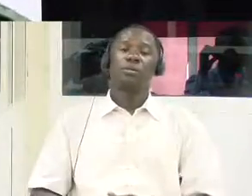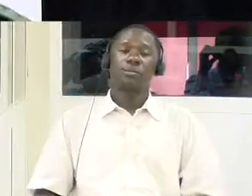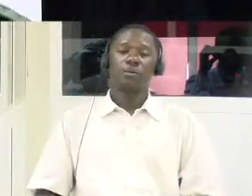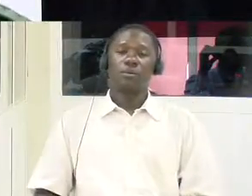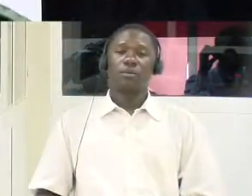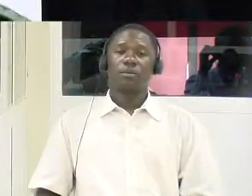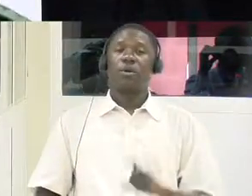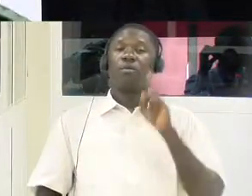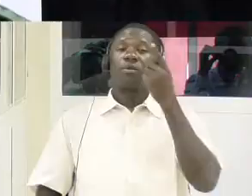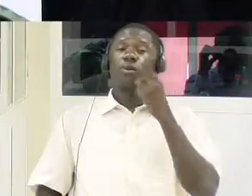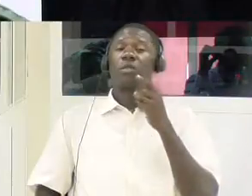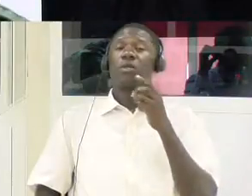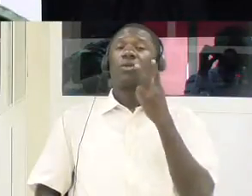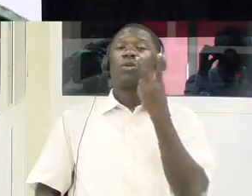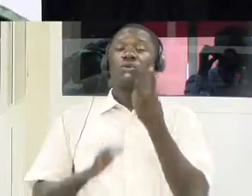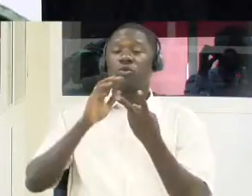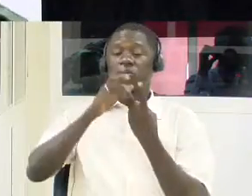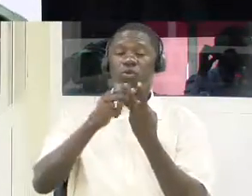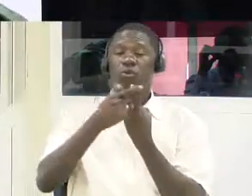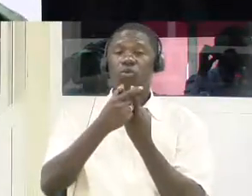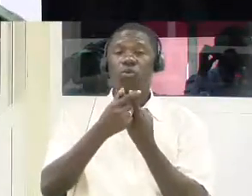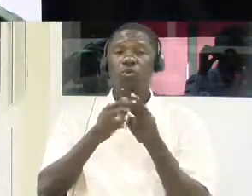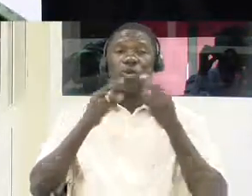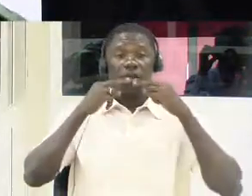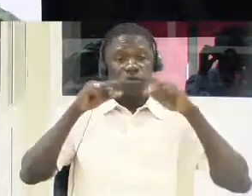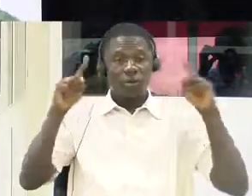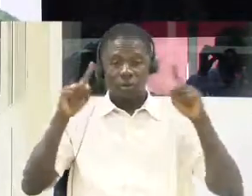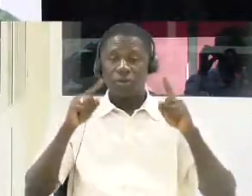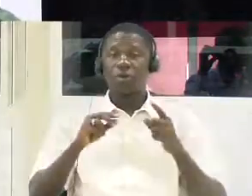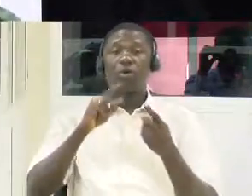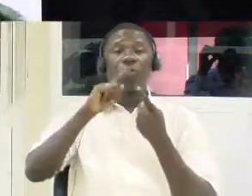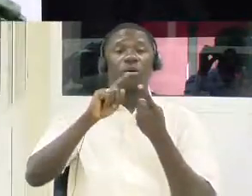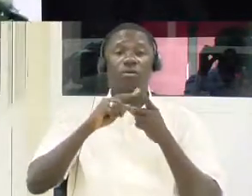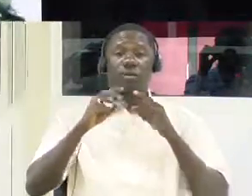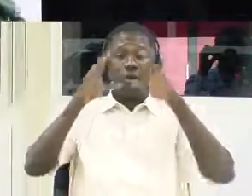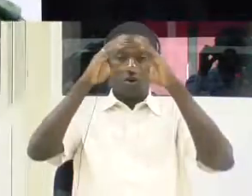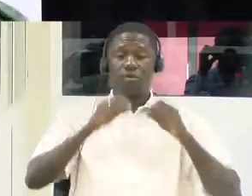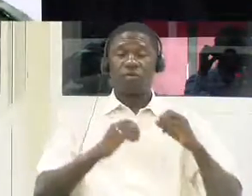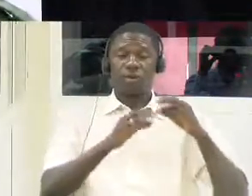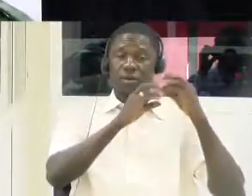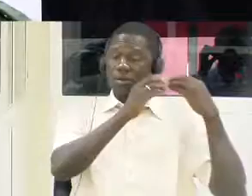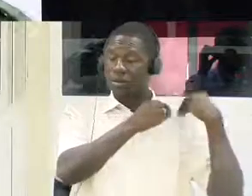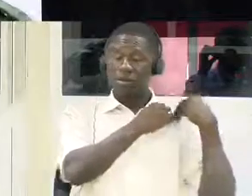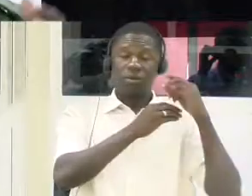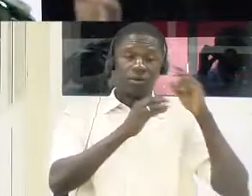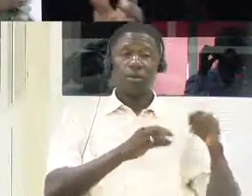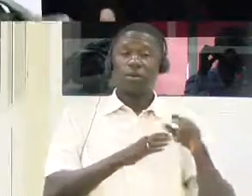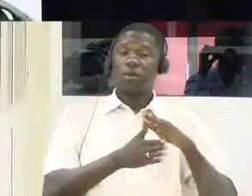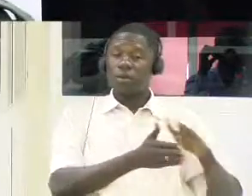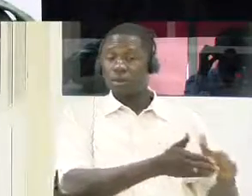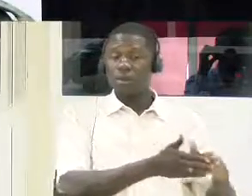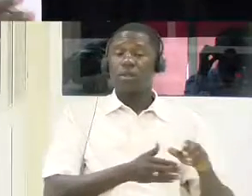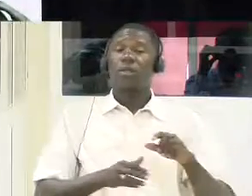First, there are 2 information, one for the officers only, the other for everybody. So let the officers